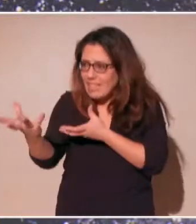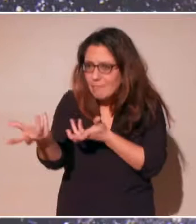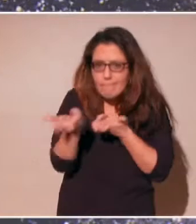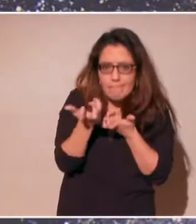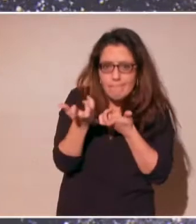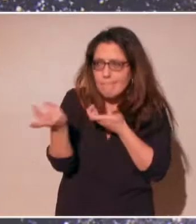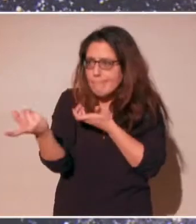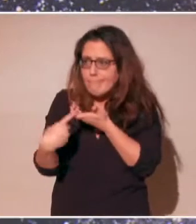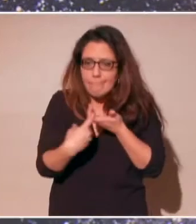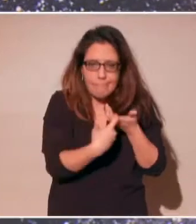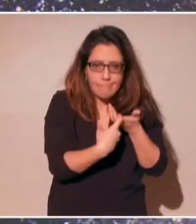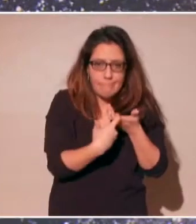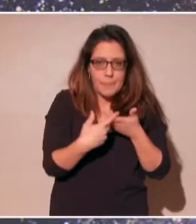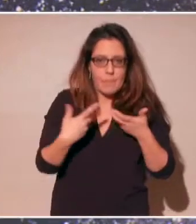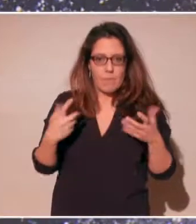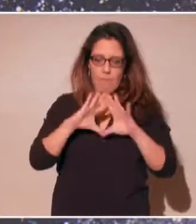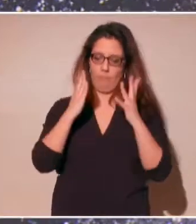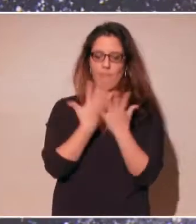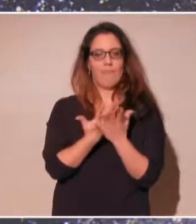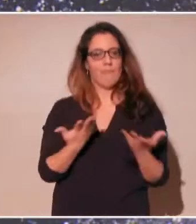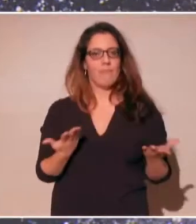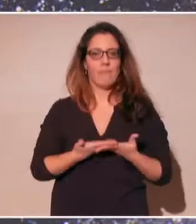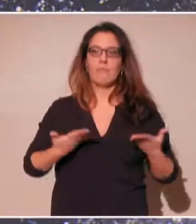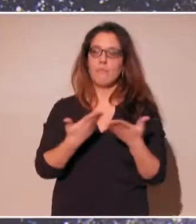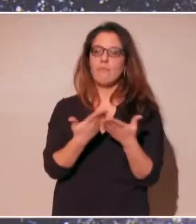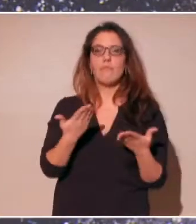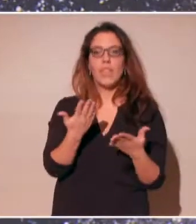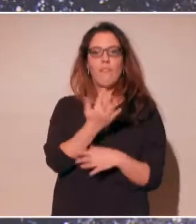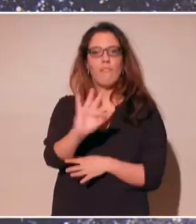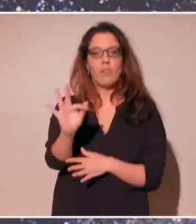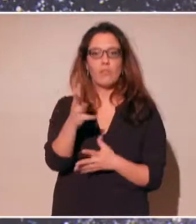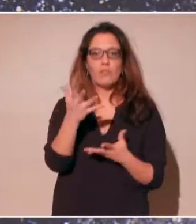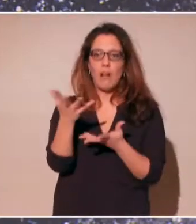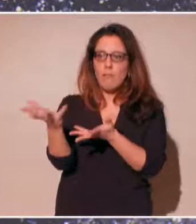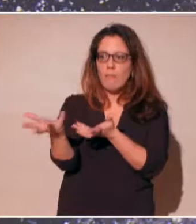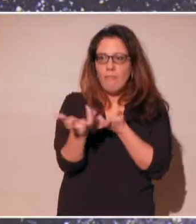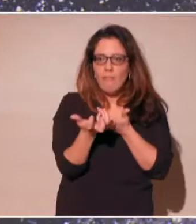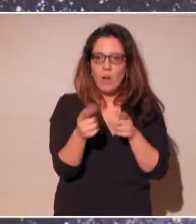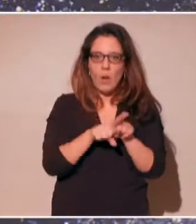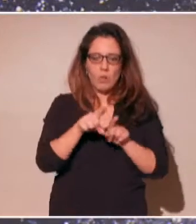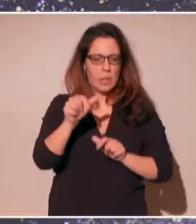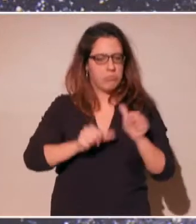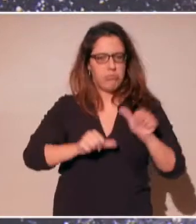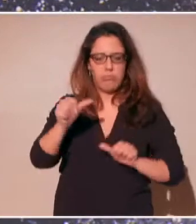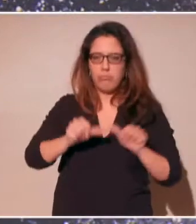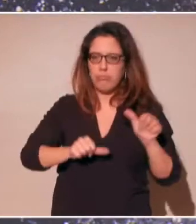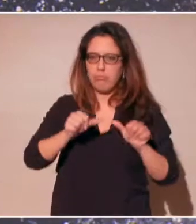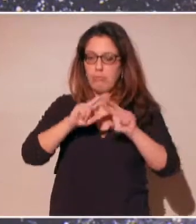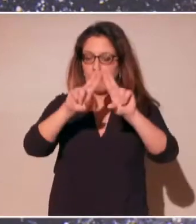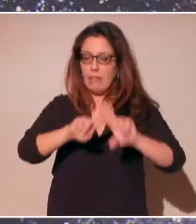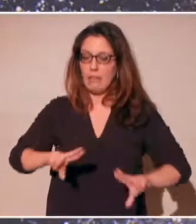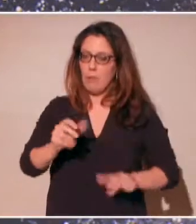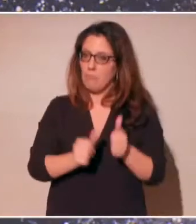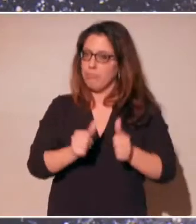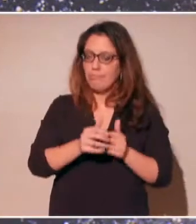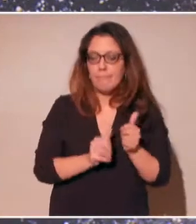their career, and also we draw and attract as many of the best students so